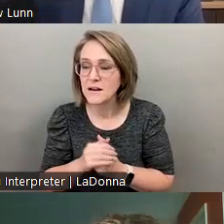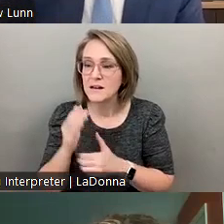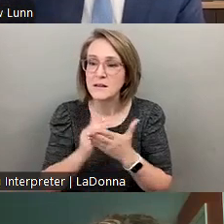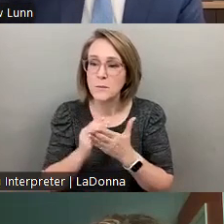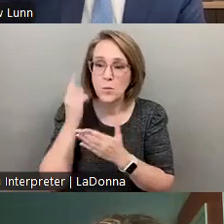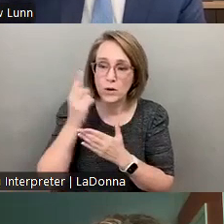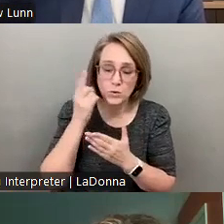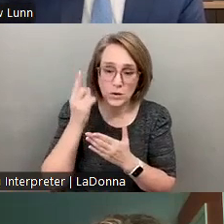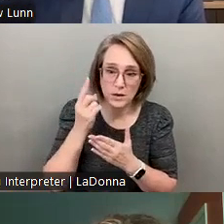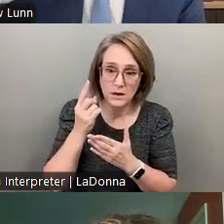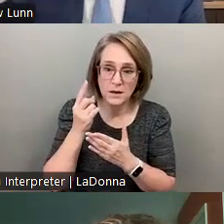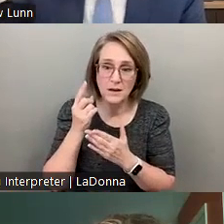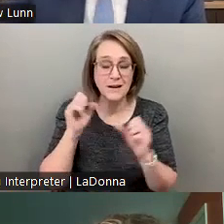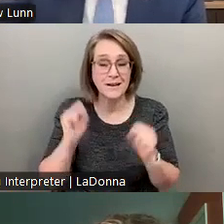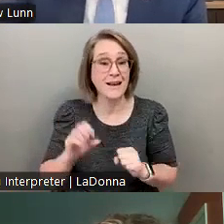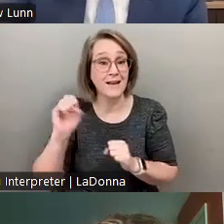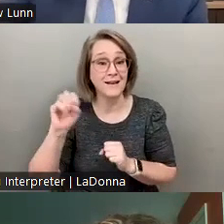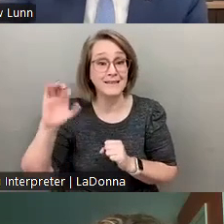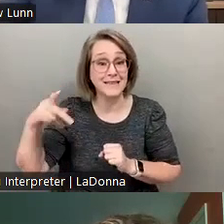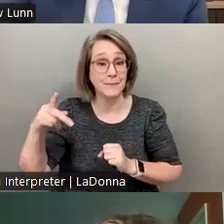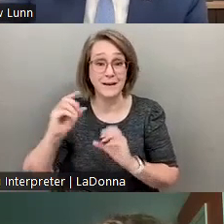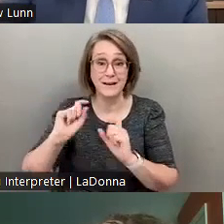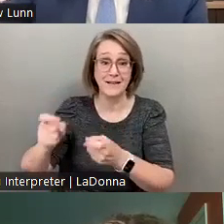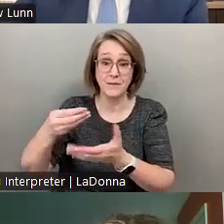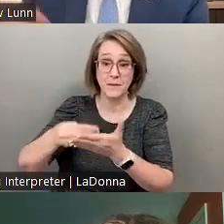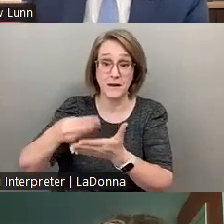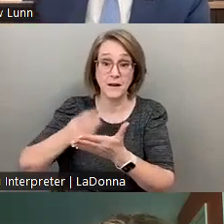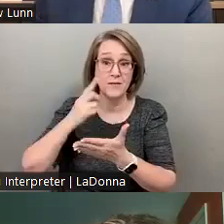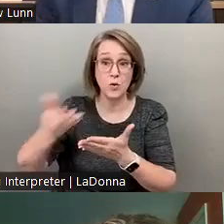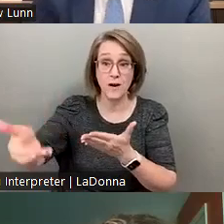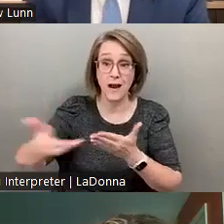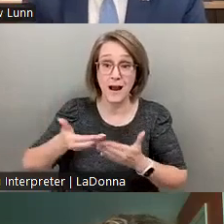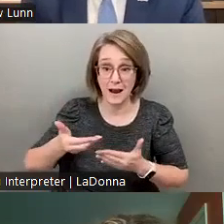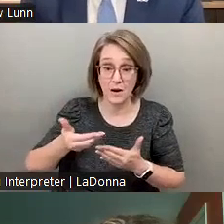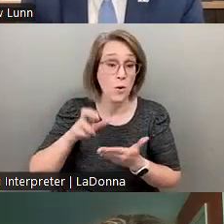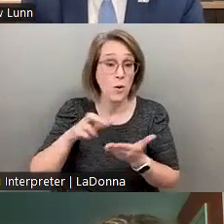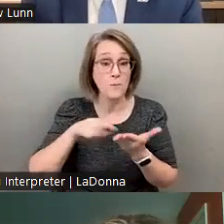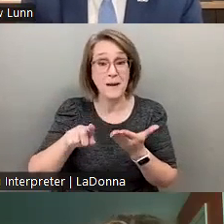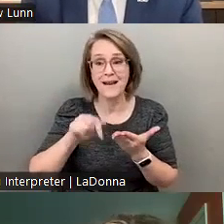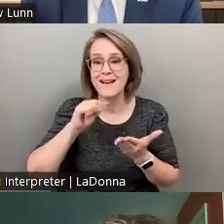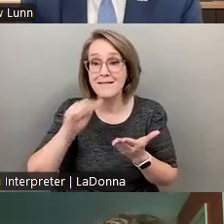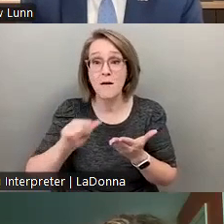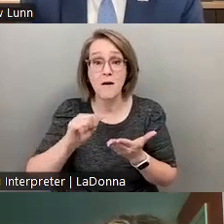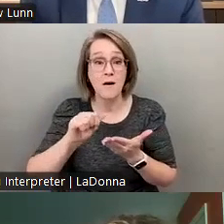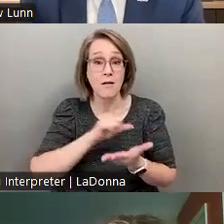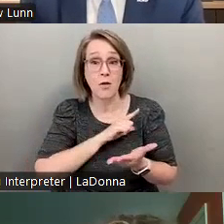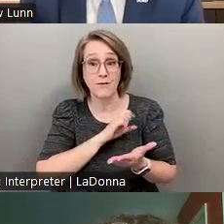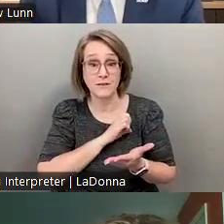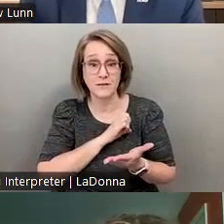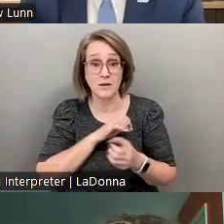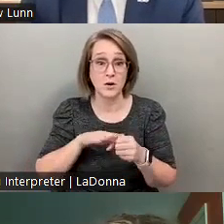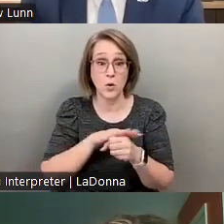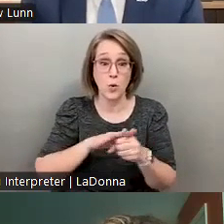wondering, you know, can SCIP grant funding be used for hiring or paying non-law enforcement mobile